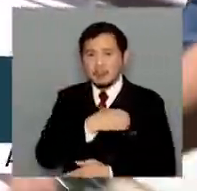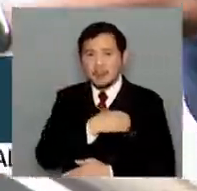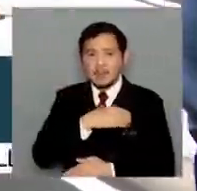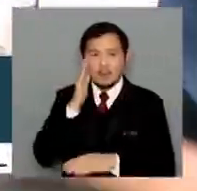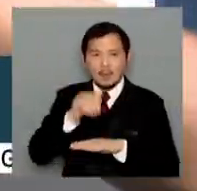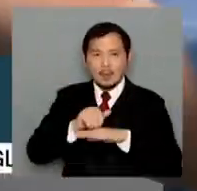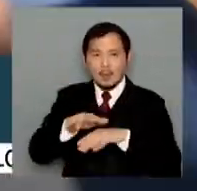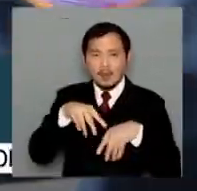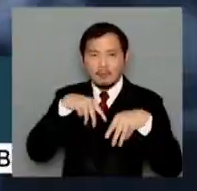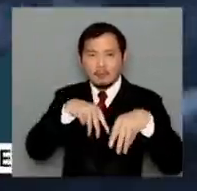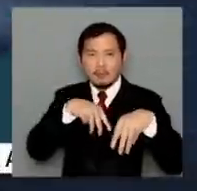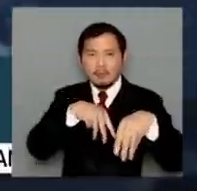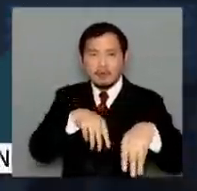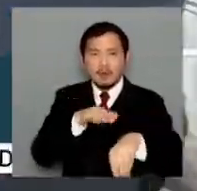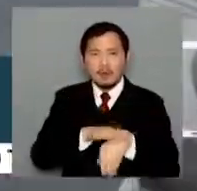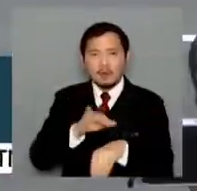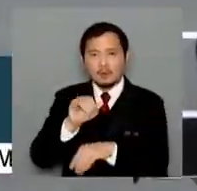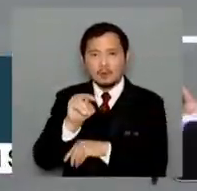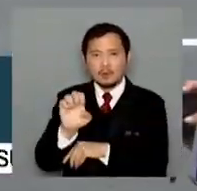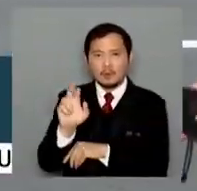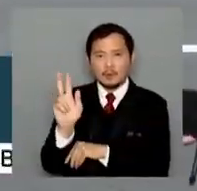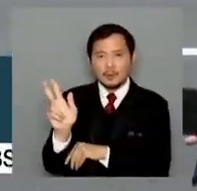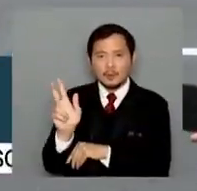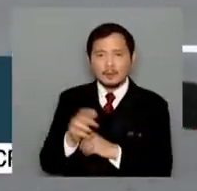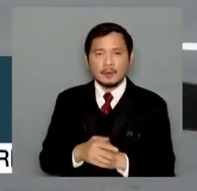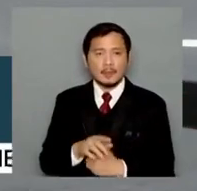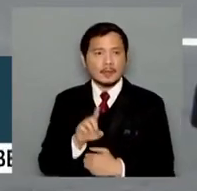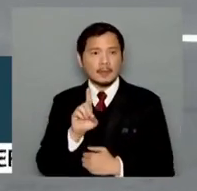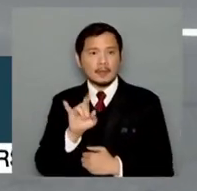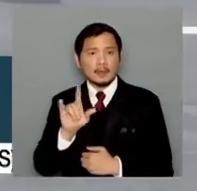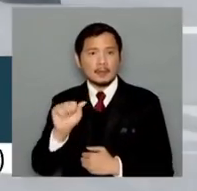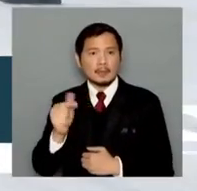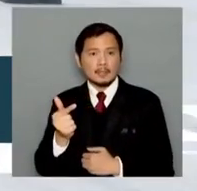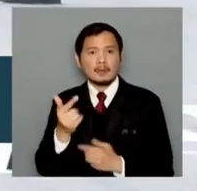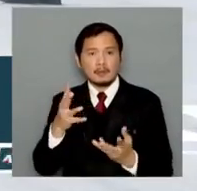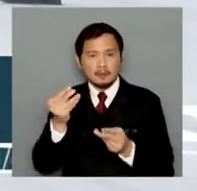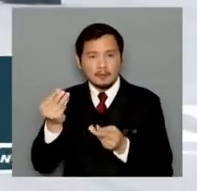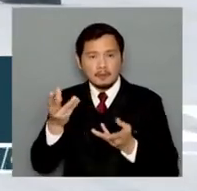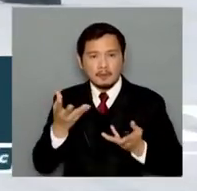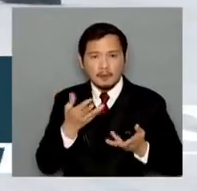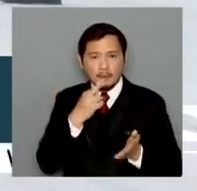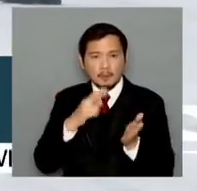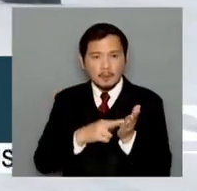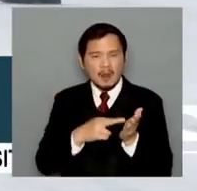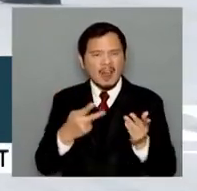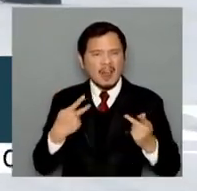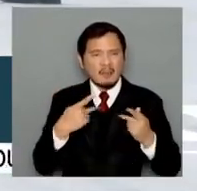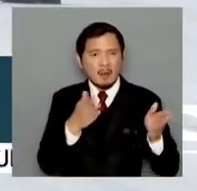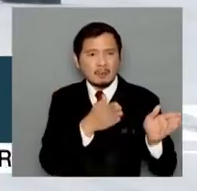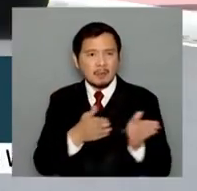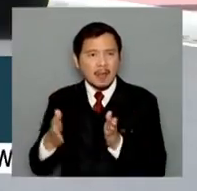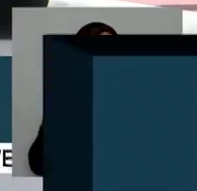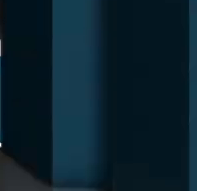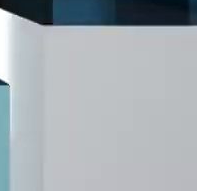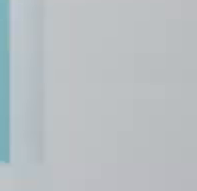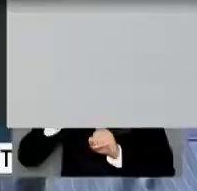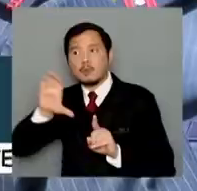June 30. The Interior Department earlier said it has received reports of a plan by leftist groups to disrupt the event.